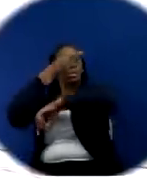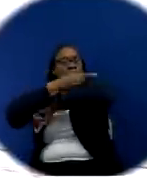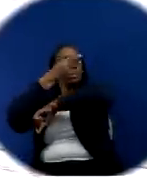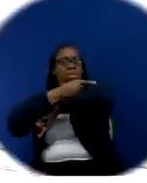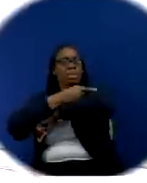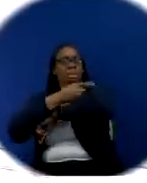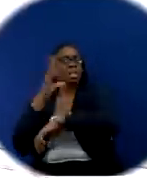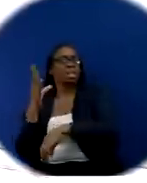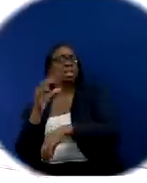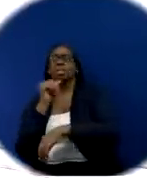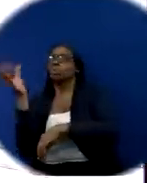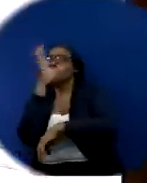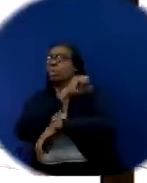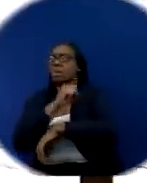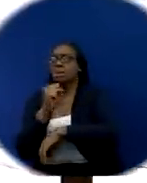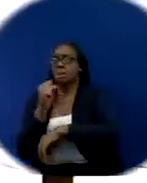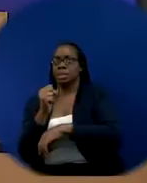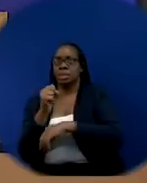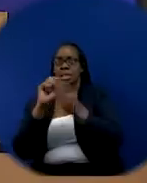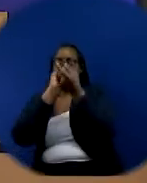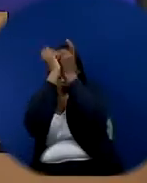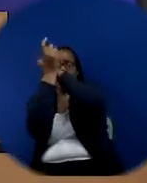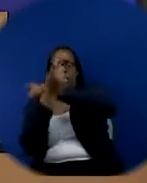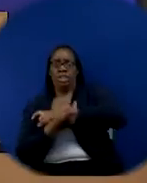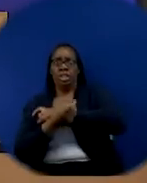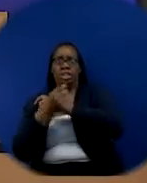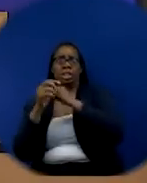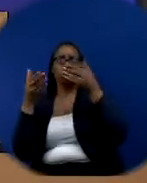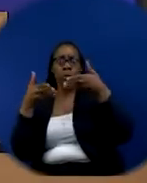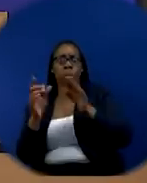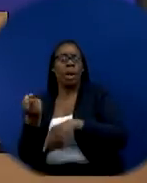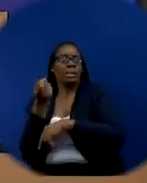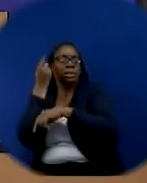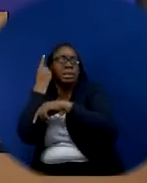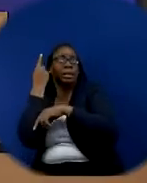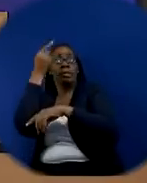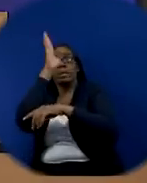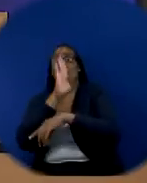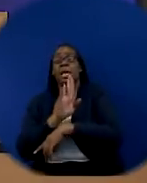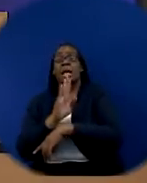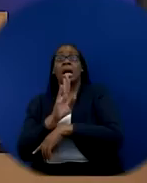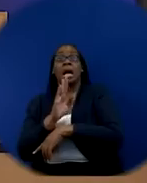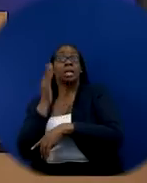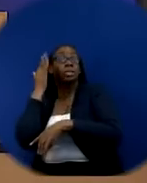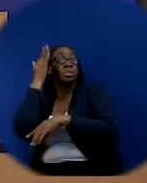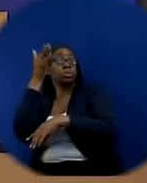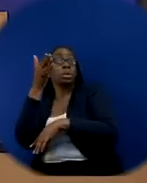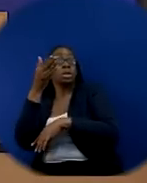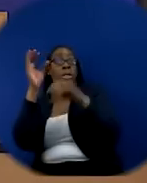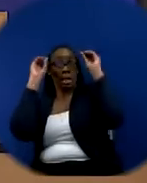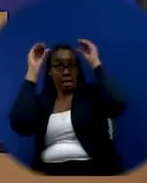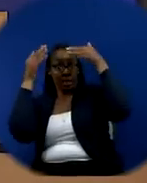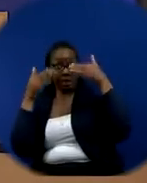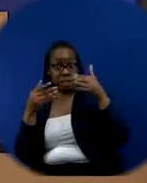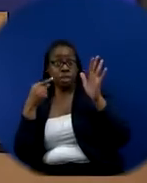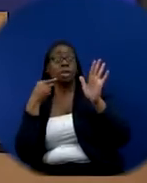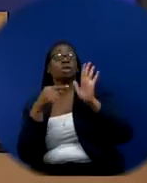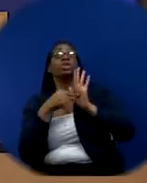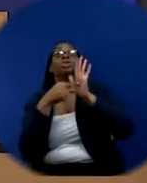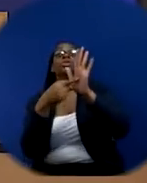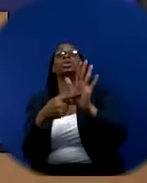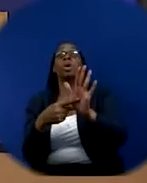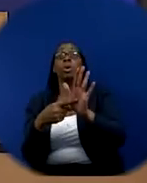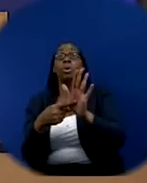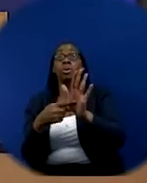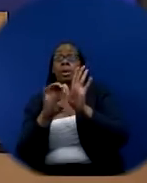radically redefines, reorients what their understanding is of God's will. He teaches and shows by example